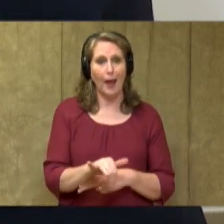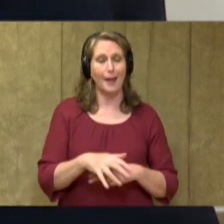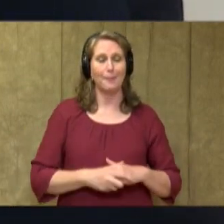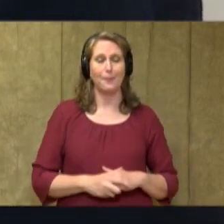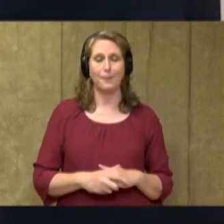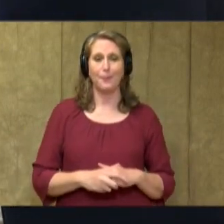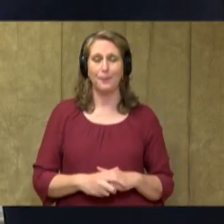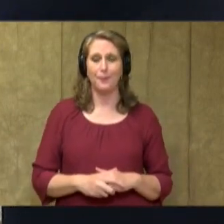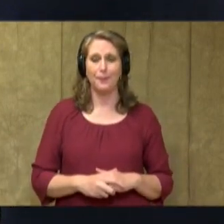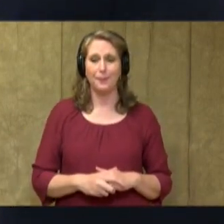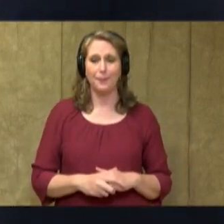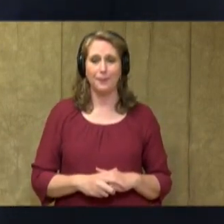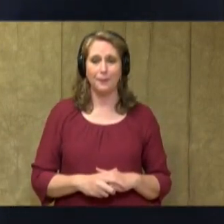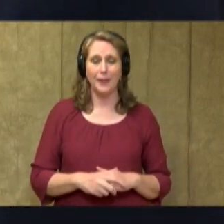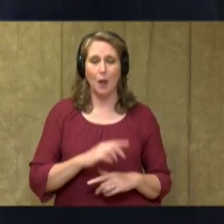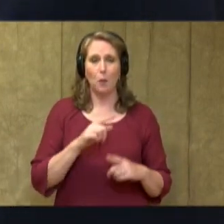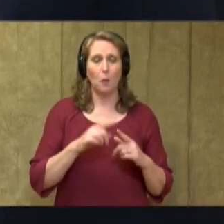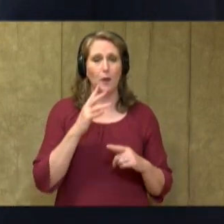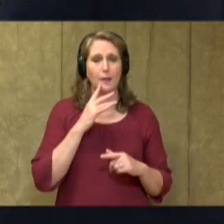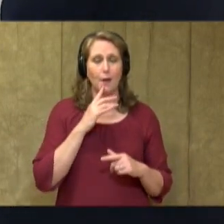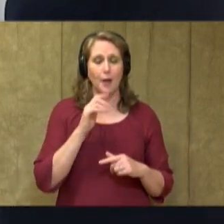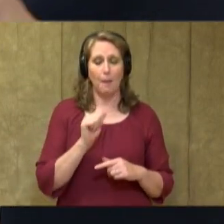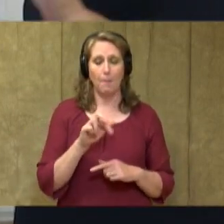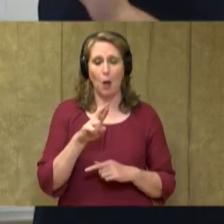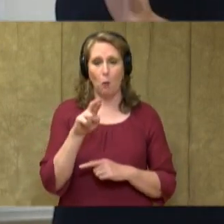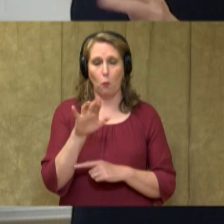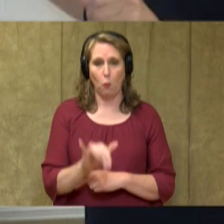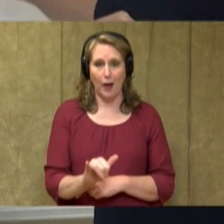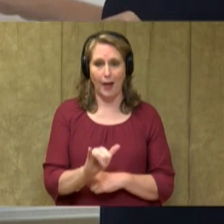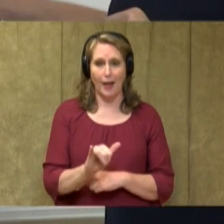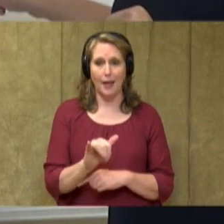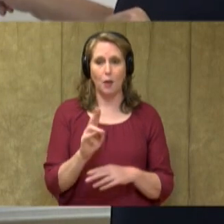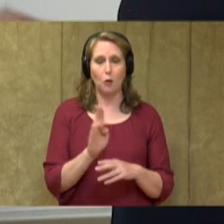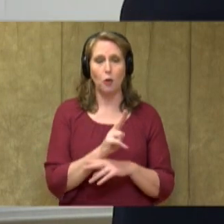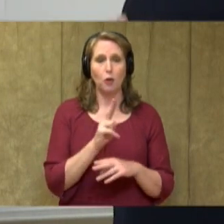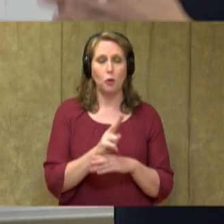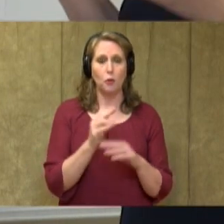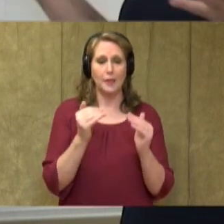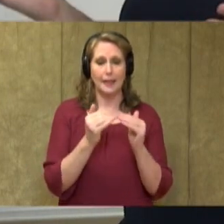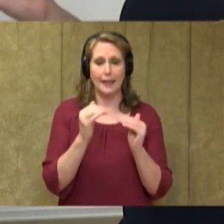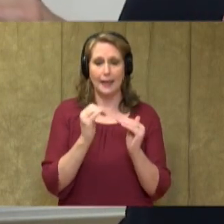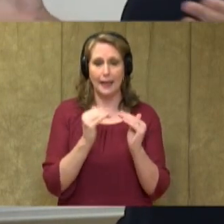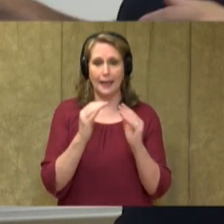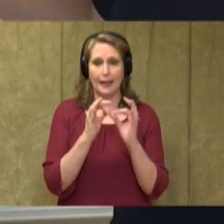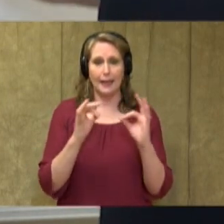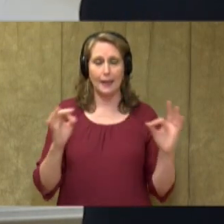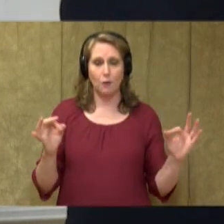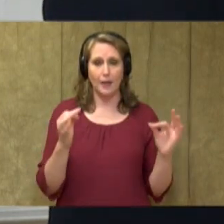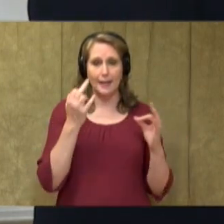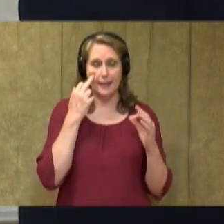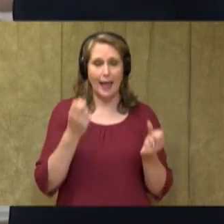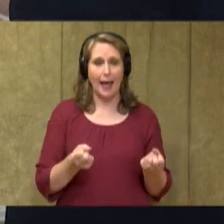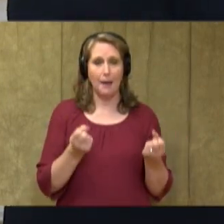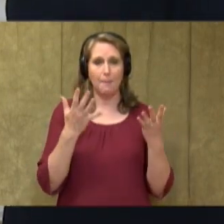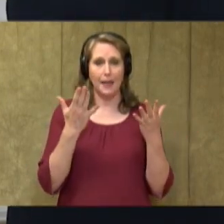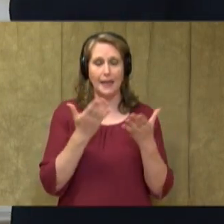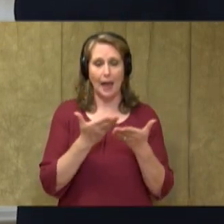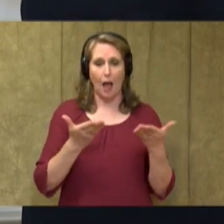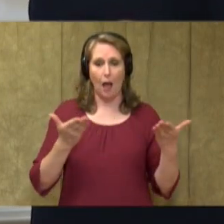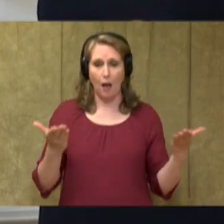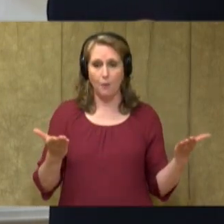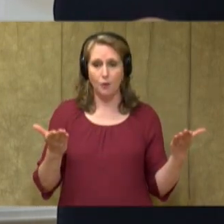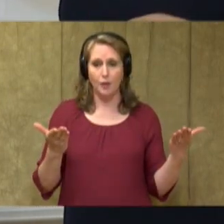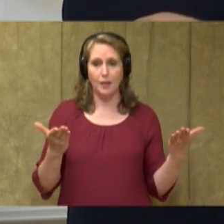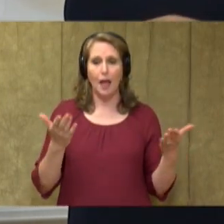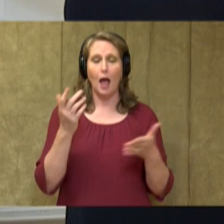do. So when we talk about an array, we can use an equation to show the total amount of objects. So right here you can see